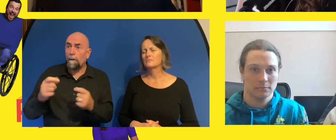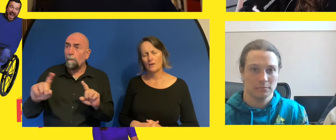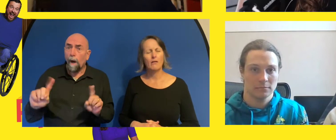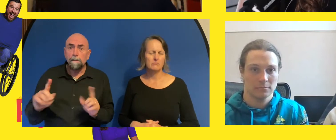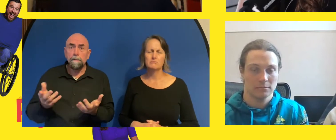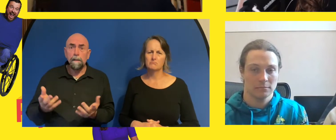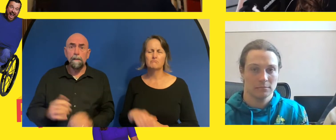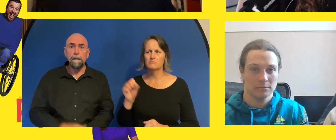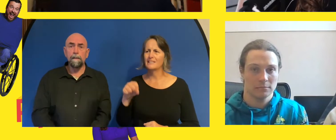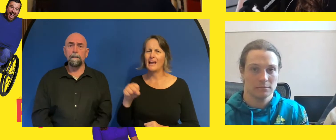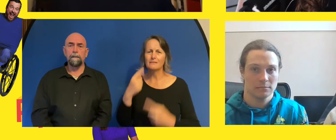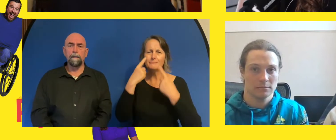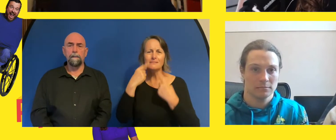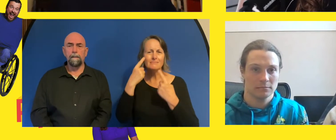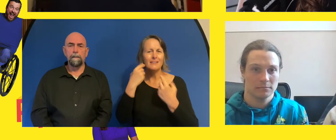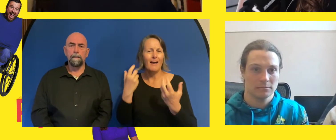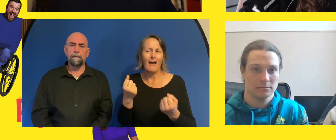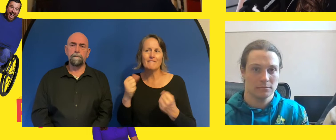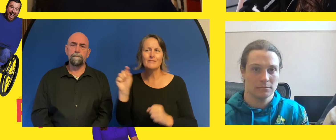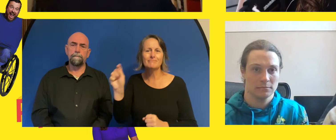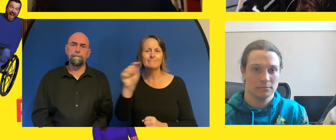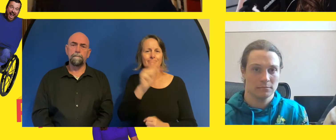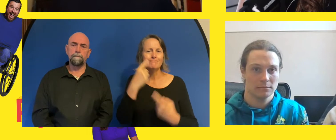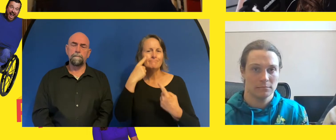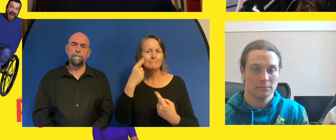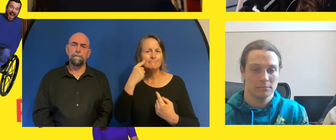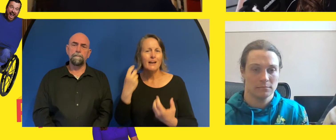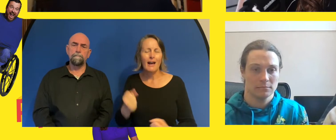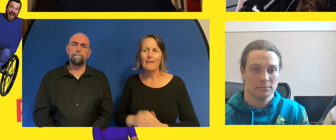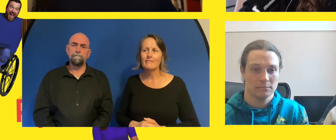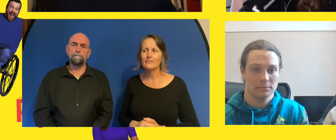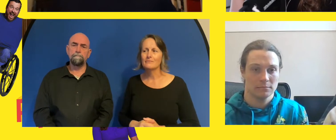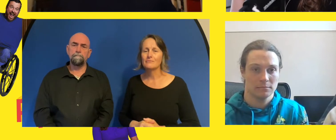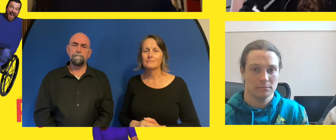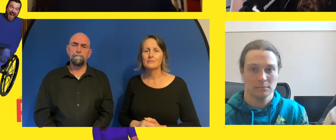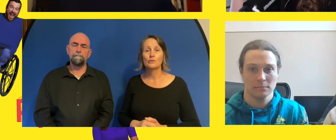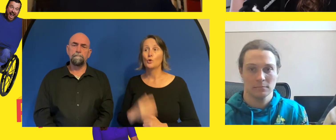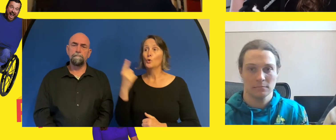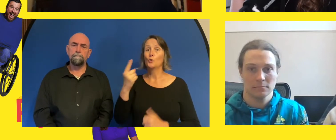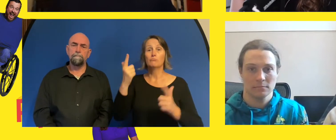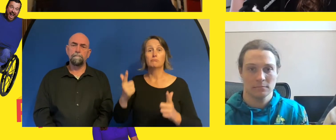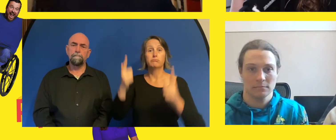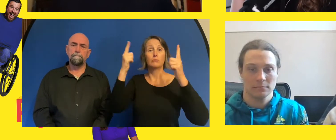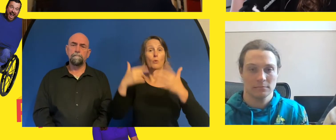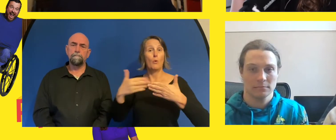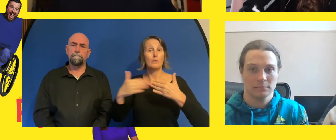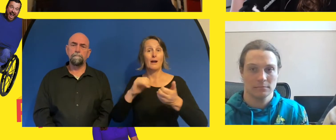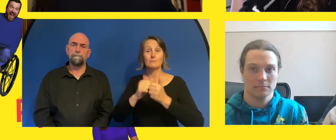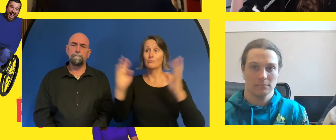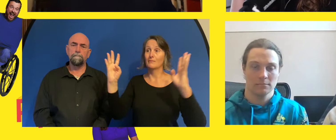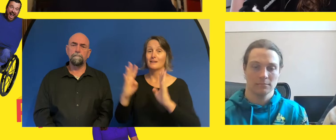it angry emotional? A little bit of both, I think. There were people, those chef de mission meetings tend to